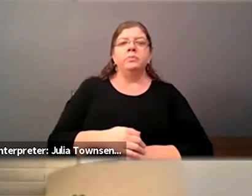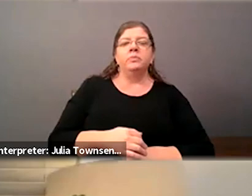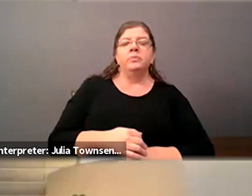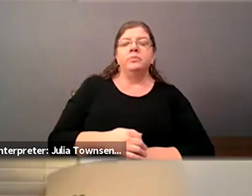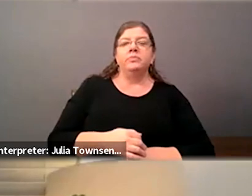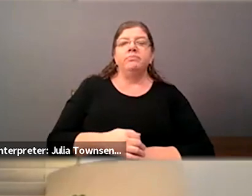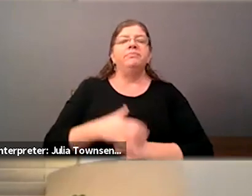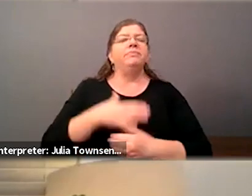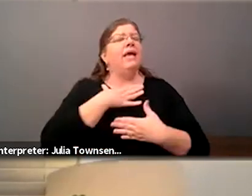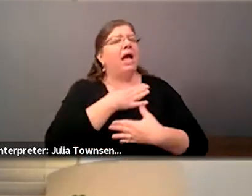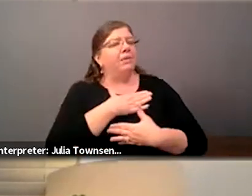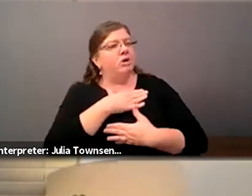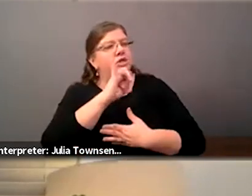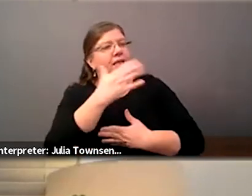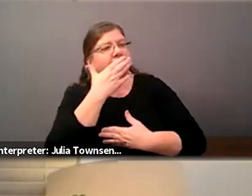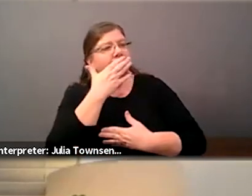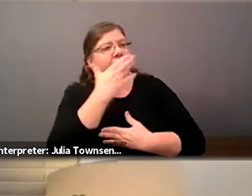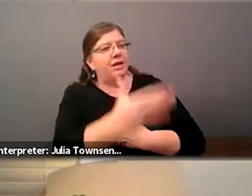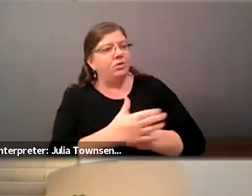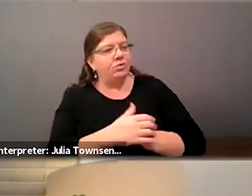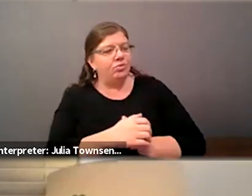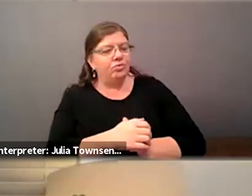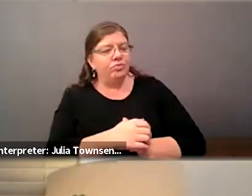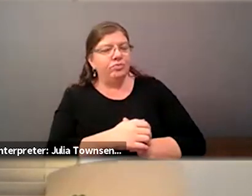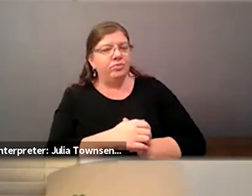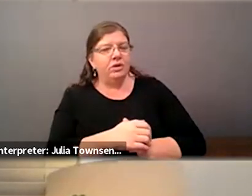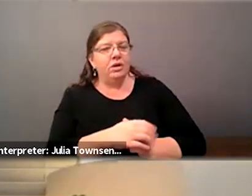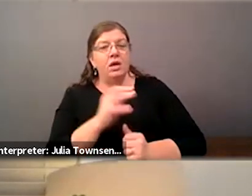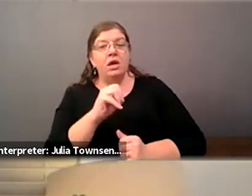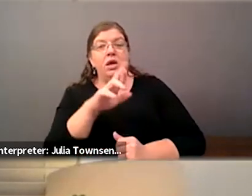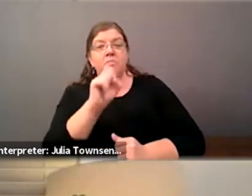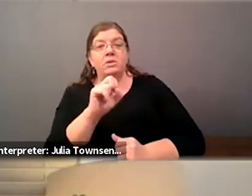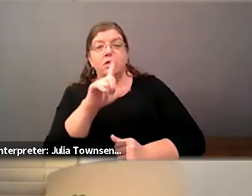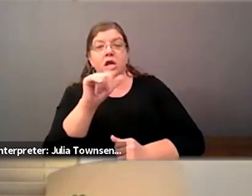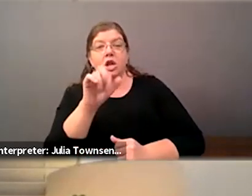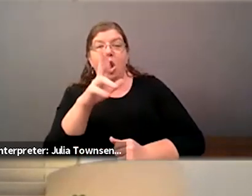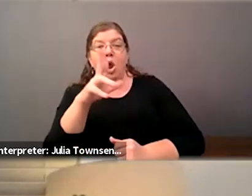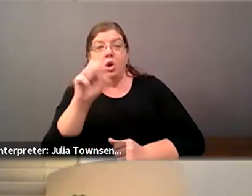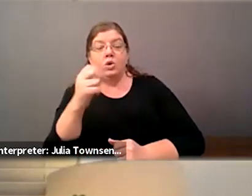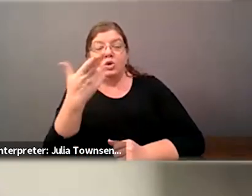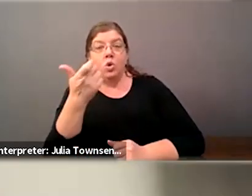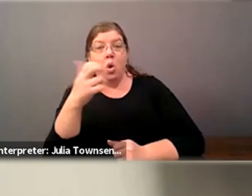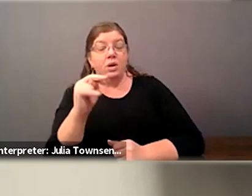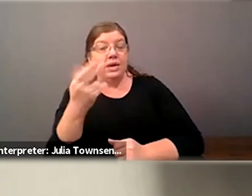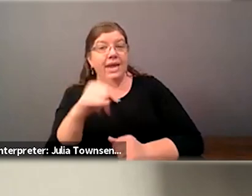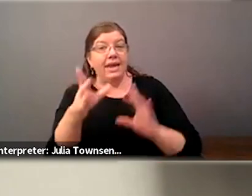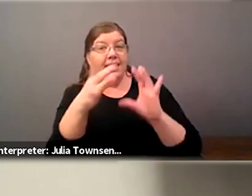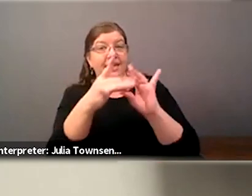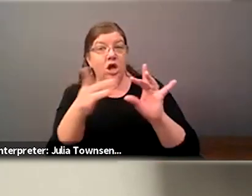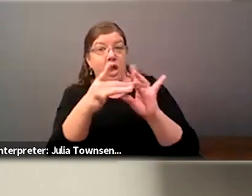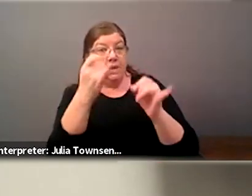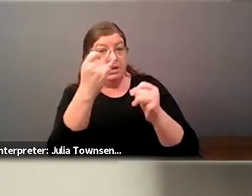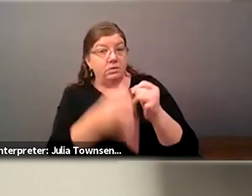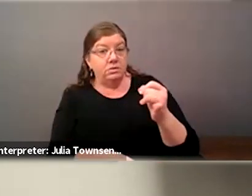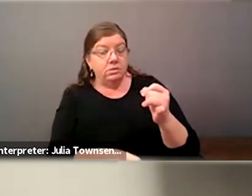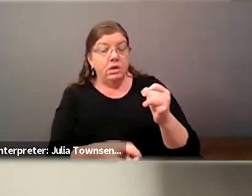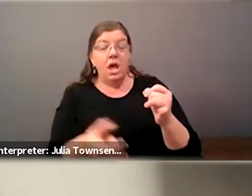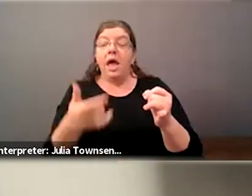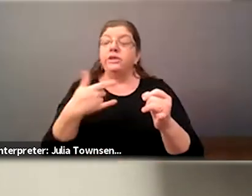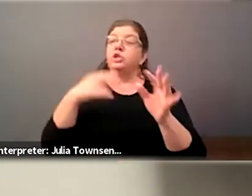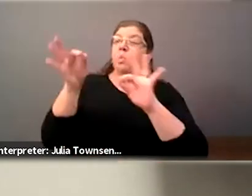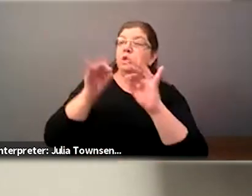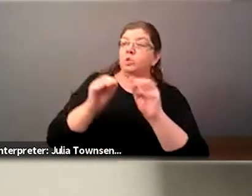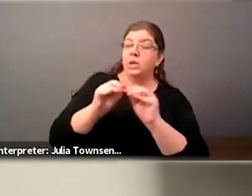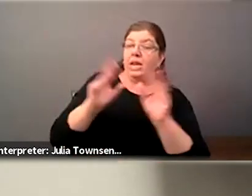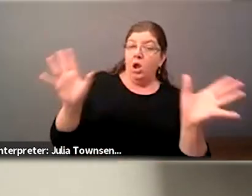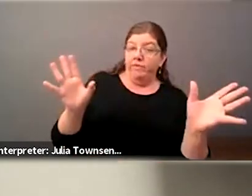i really appreciate that thank you uh ms laureus horton any last comments yeah i just wanted to to clarify too